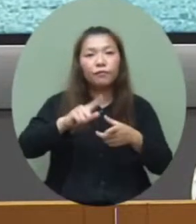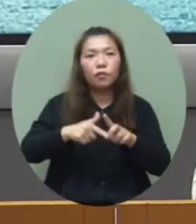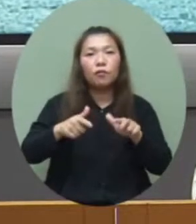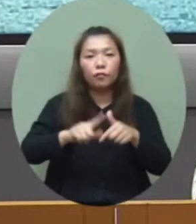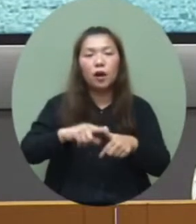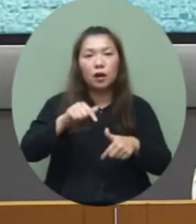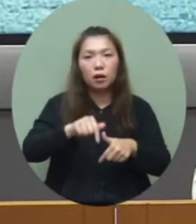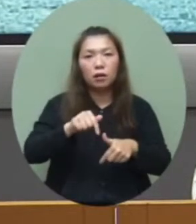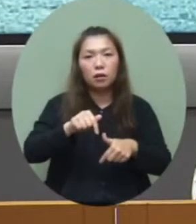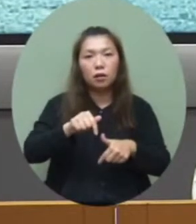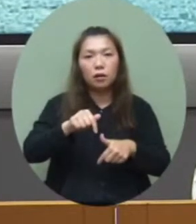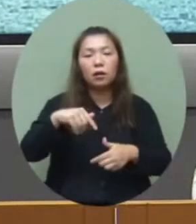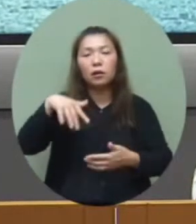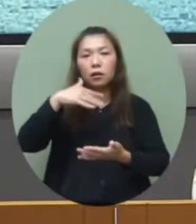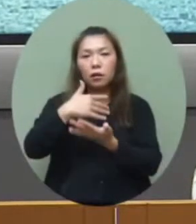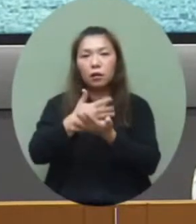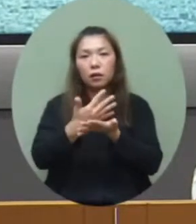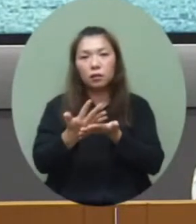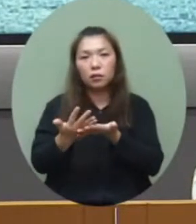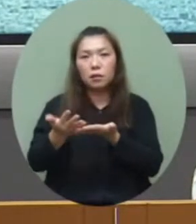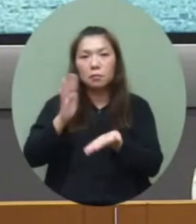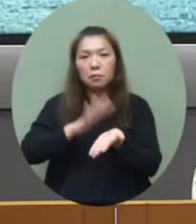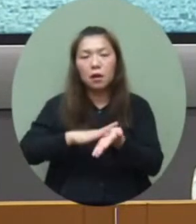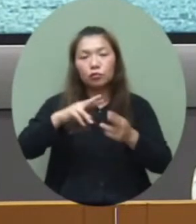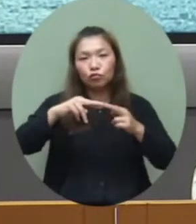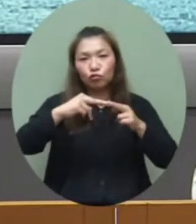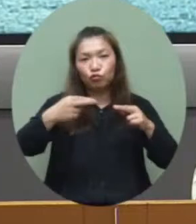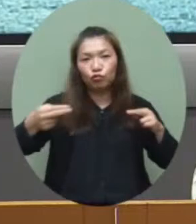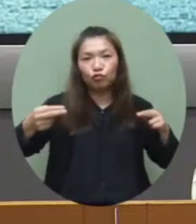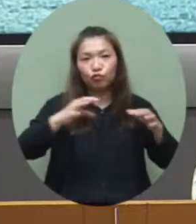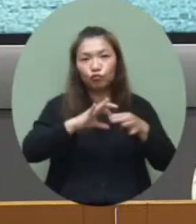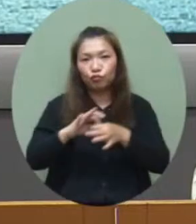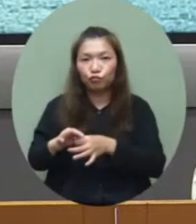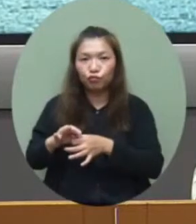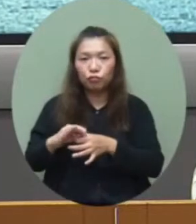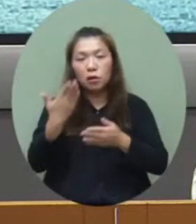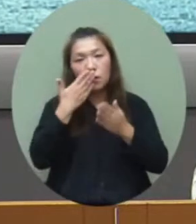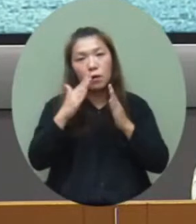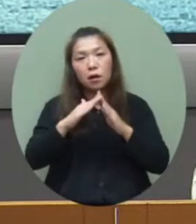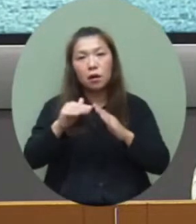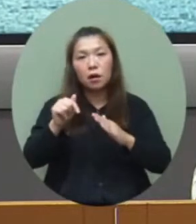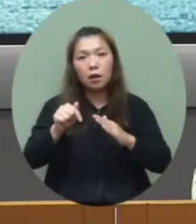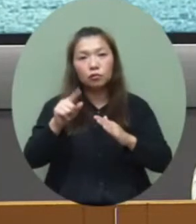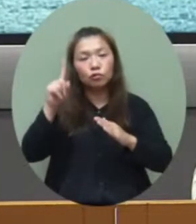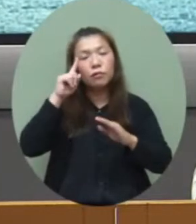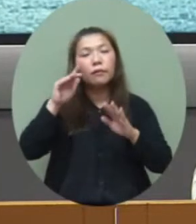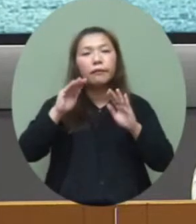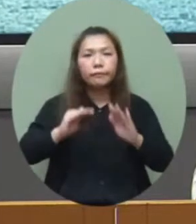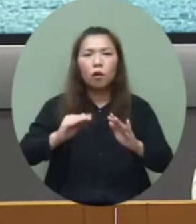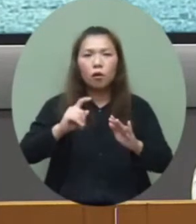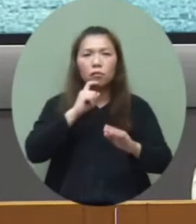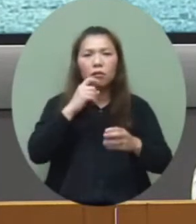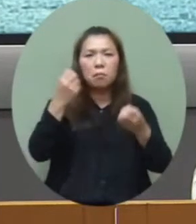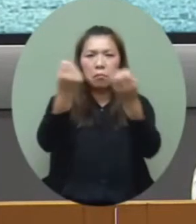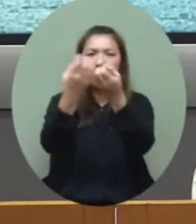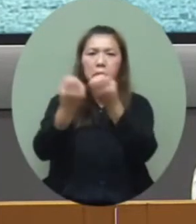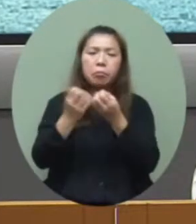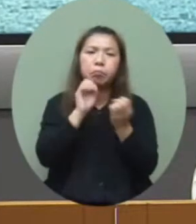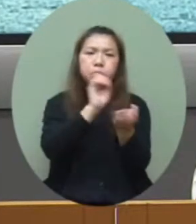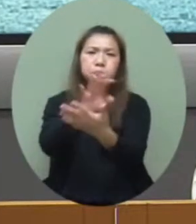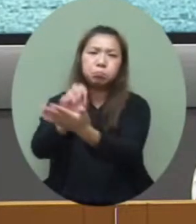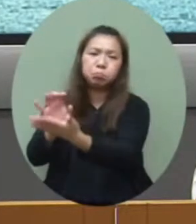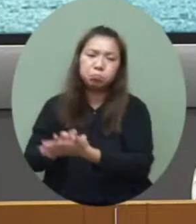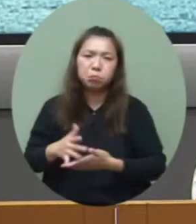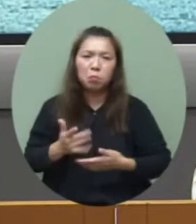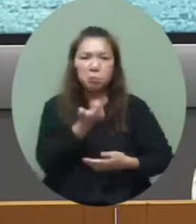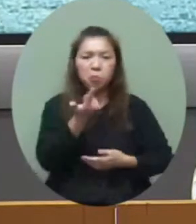But for schools, because we want to prevent major outbreaks in schools, we so far the rapid